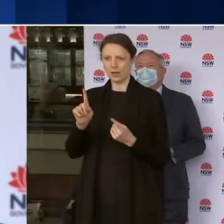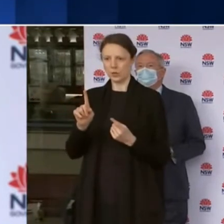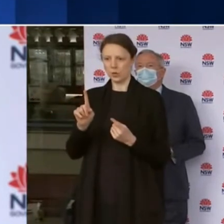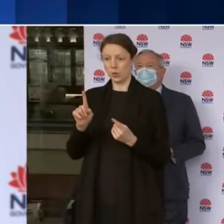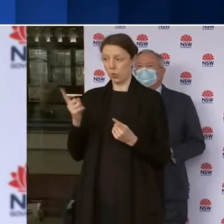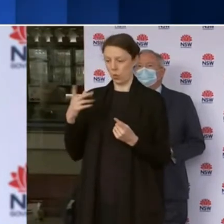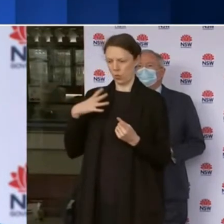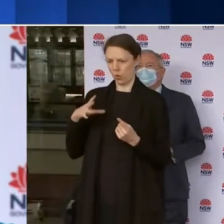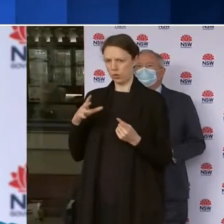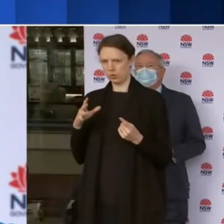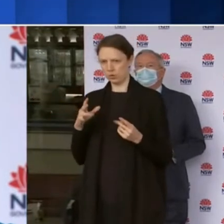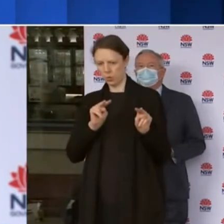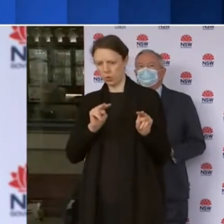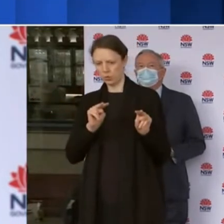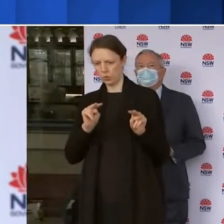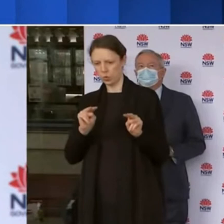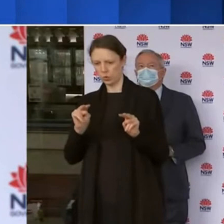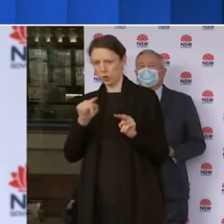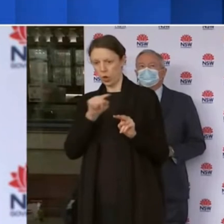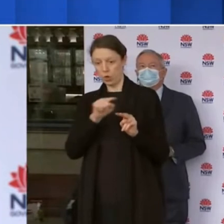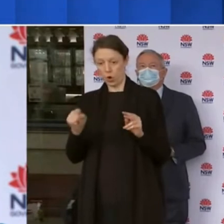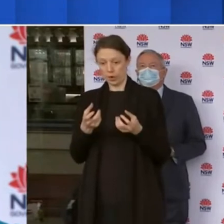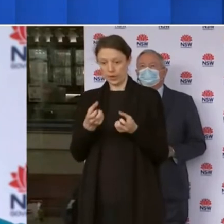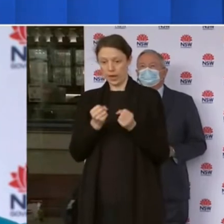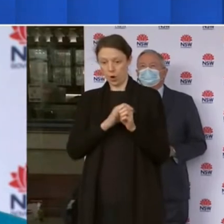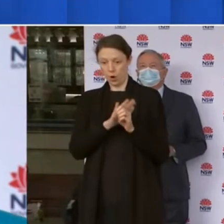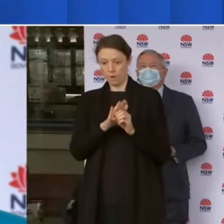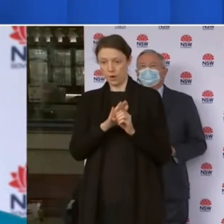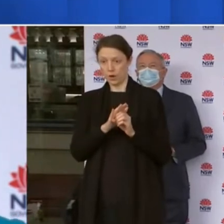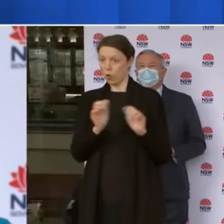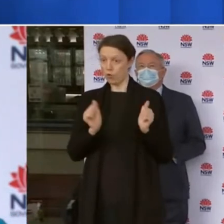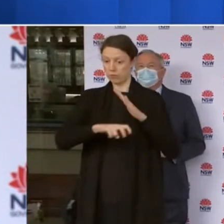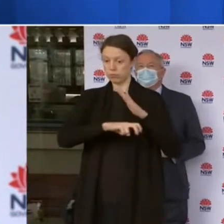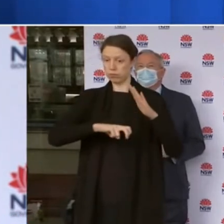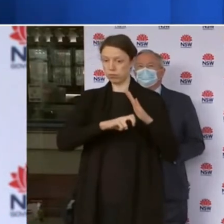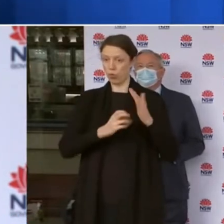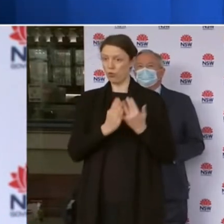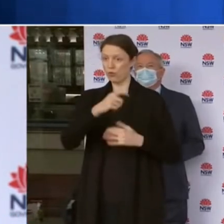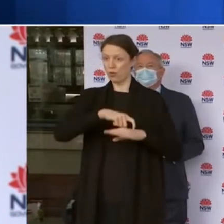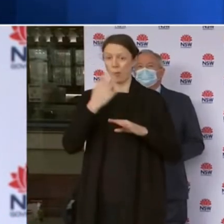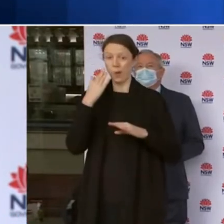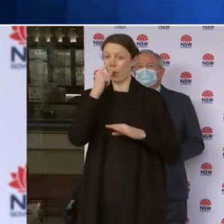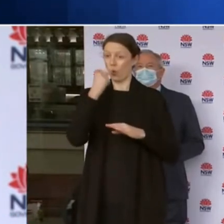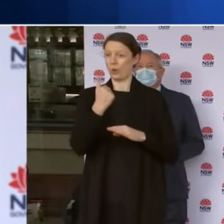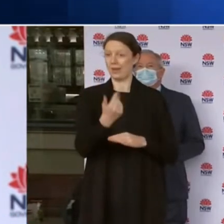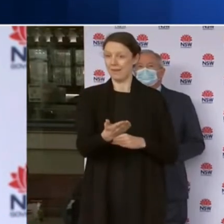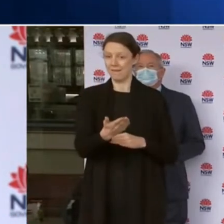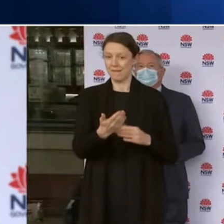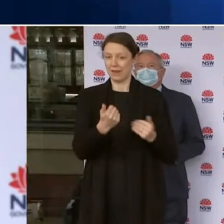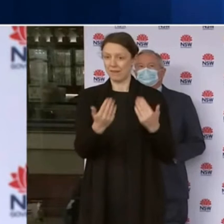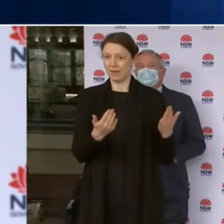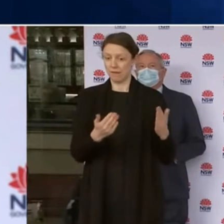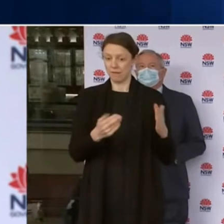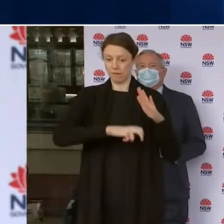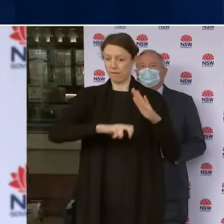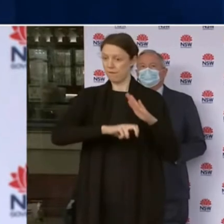based on the health advice is how many of those new cases are already in isolation. The good news overnight was that 17 out of the 19 cases